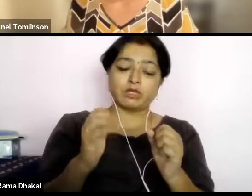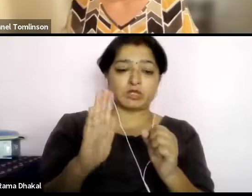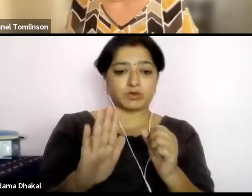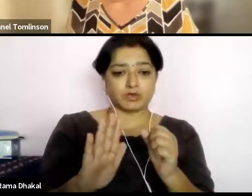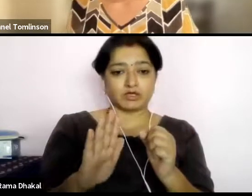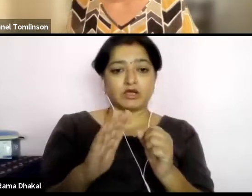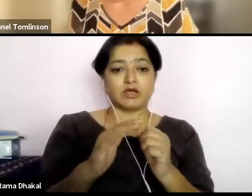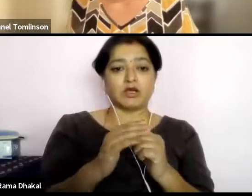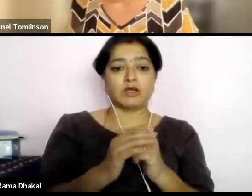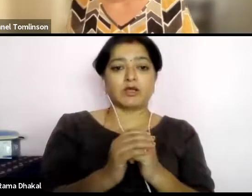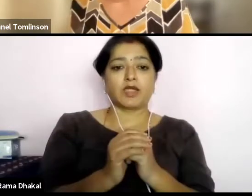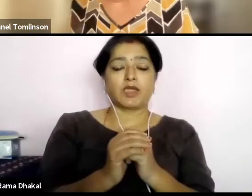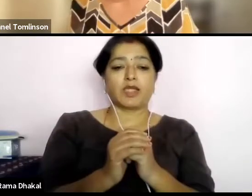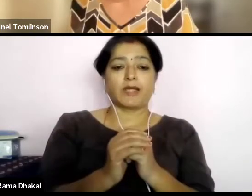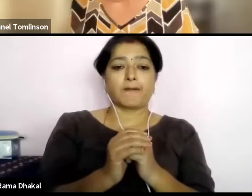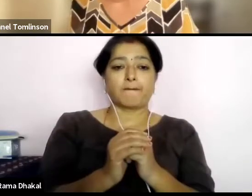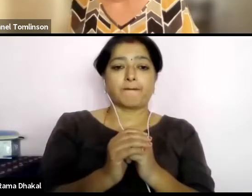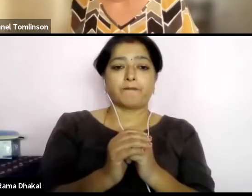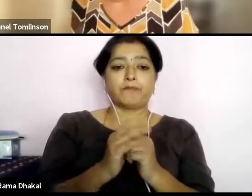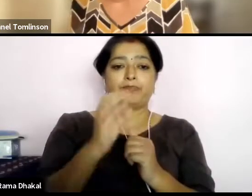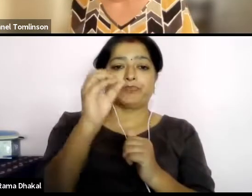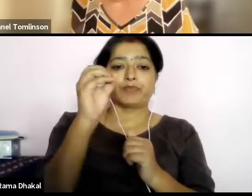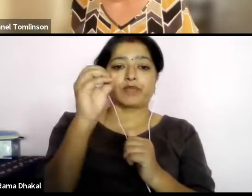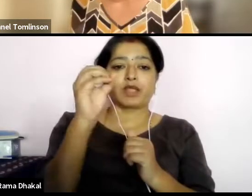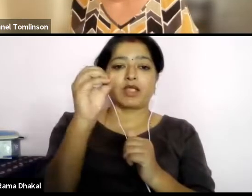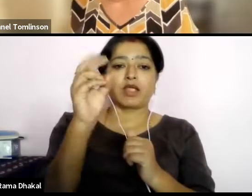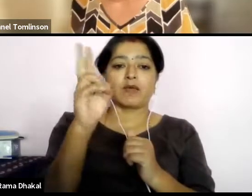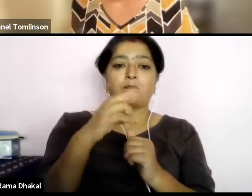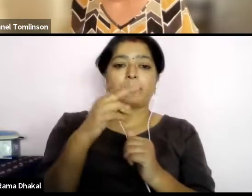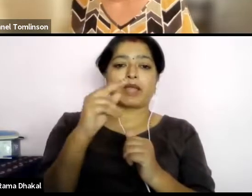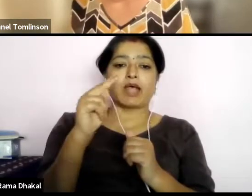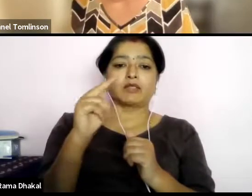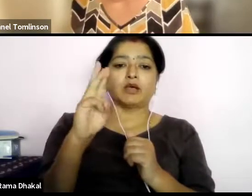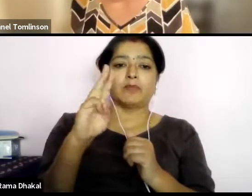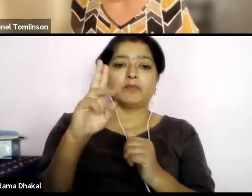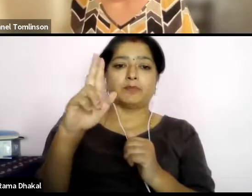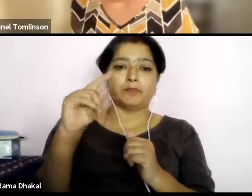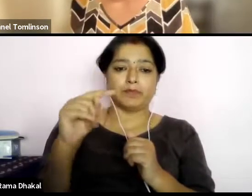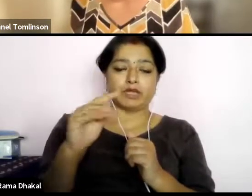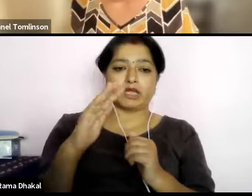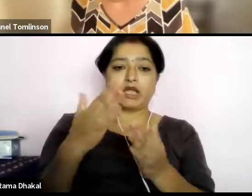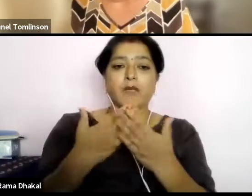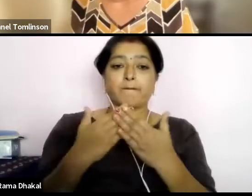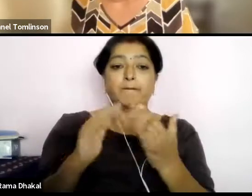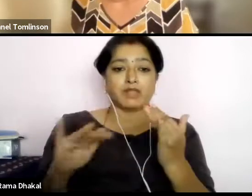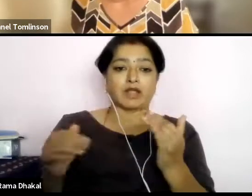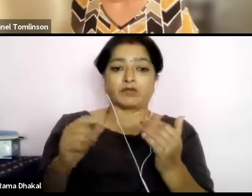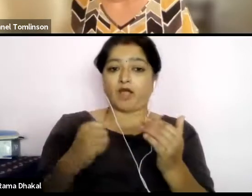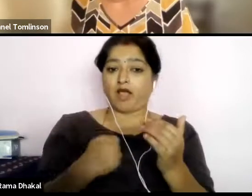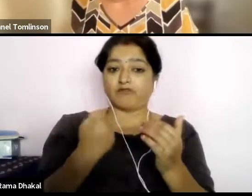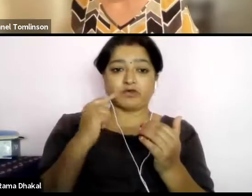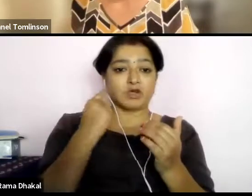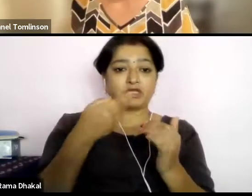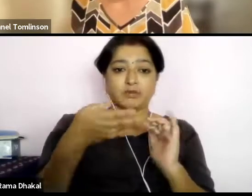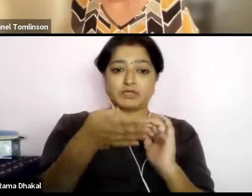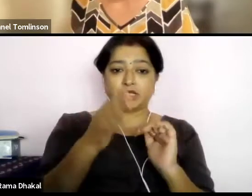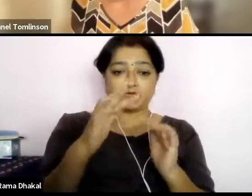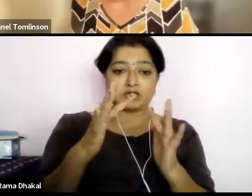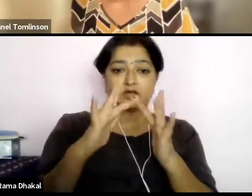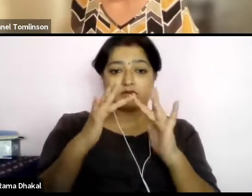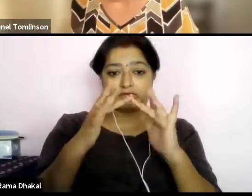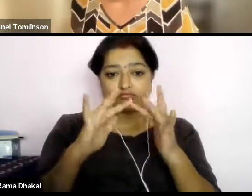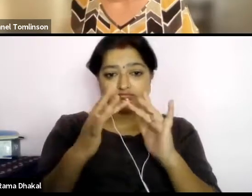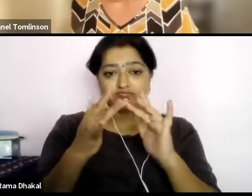access any virtual class for like over a year. So most of them was